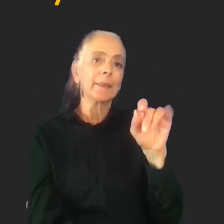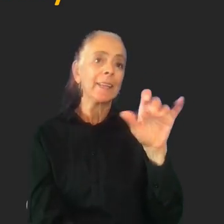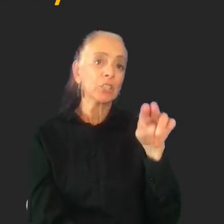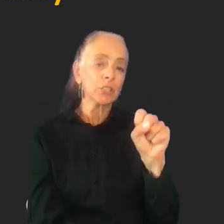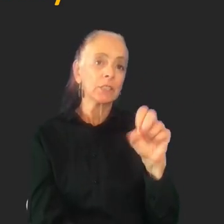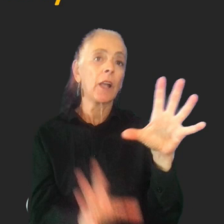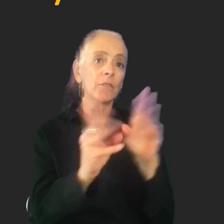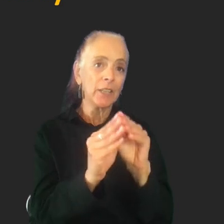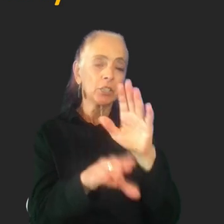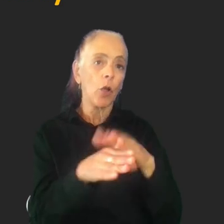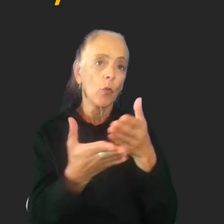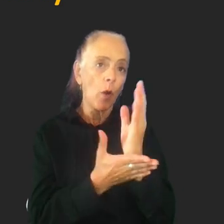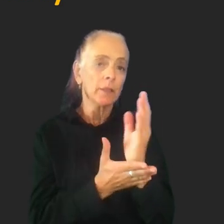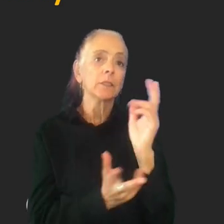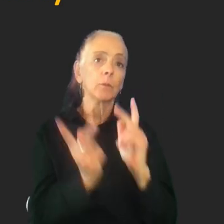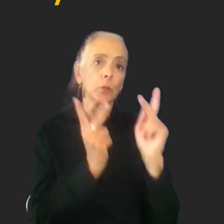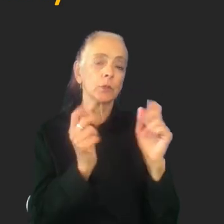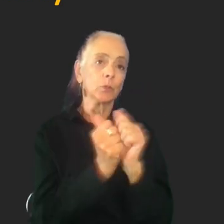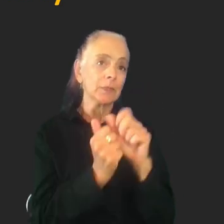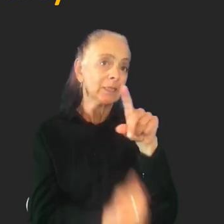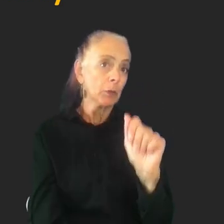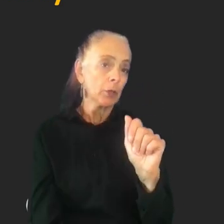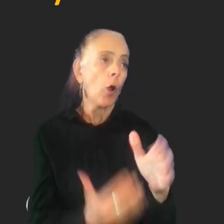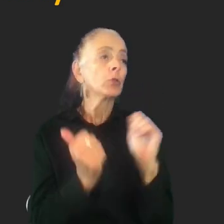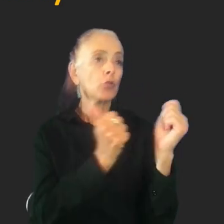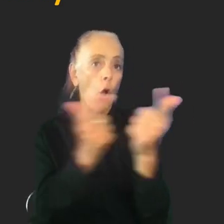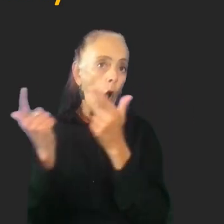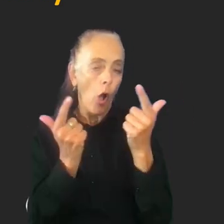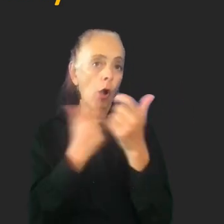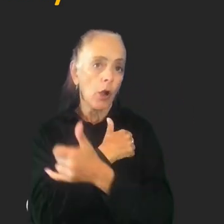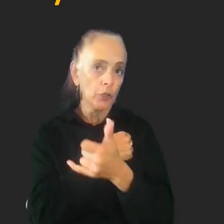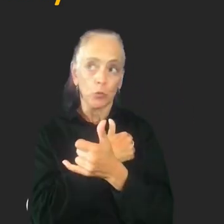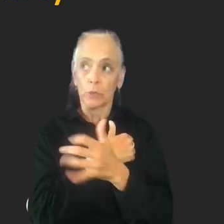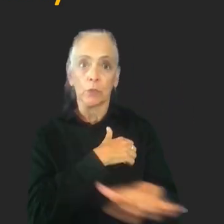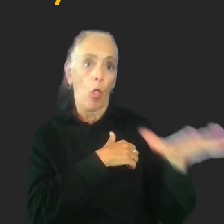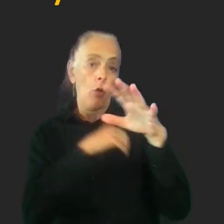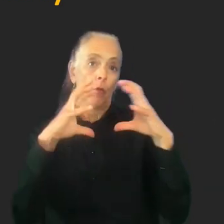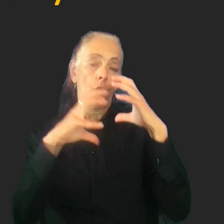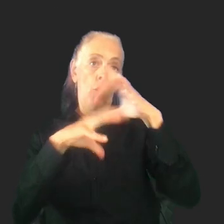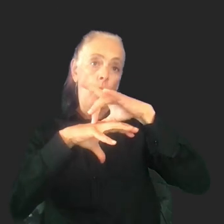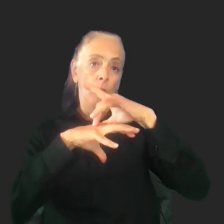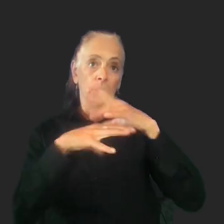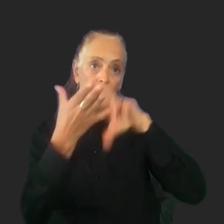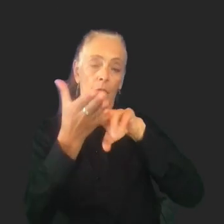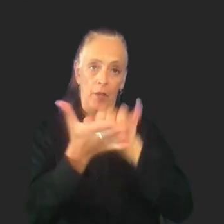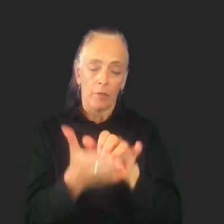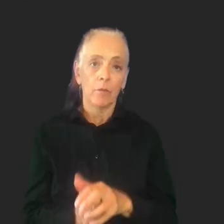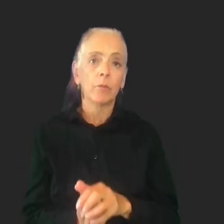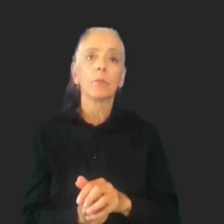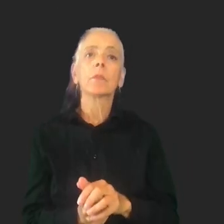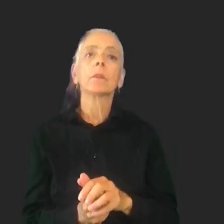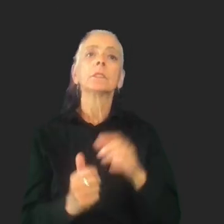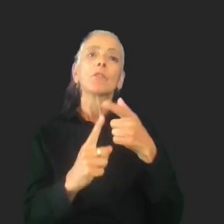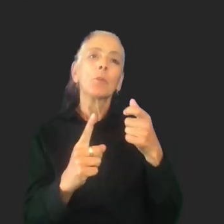convention on the rights of persons with disabilities which nearly every country on earth is signed up to and that's based on